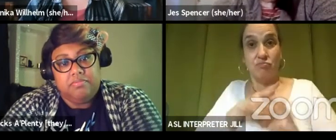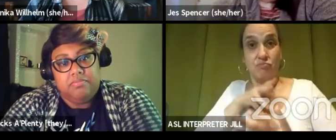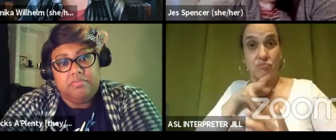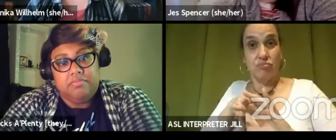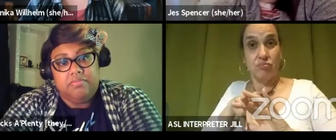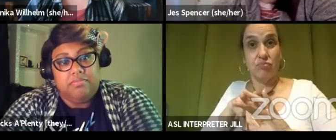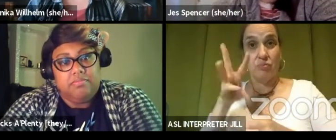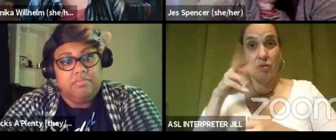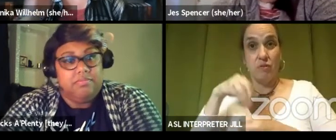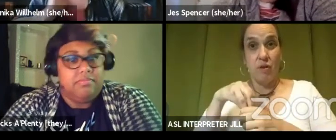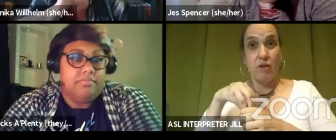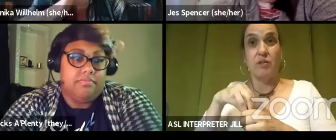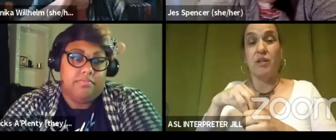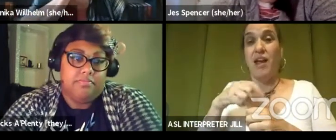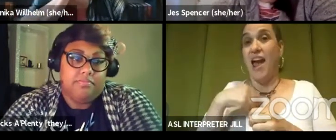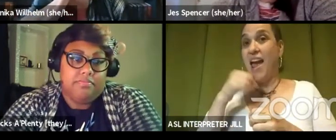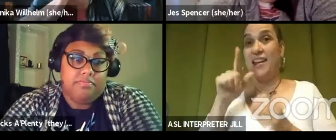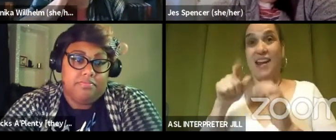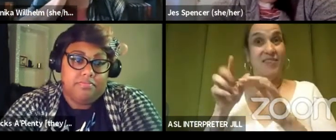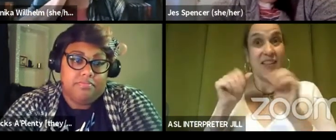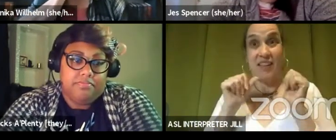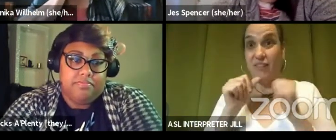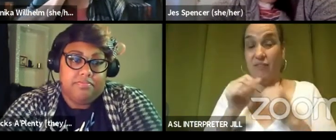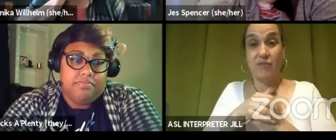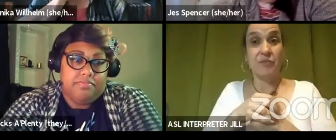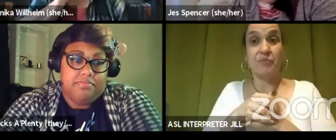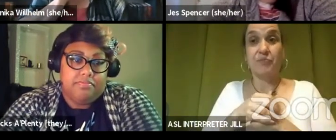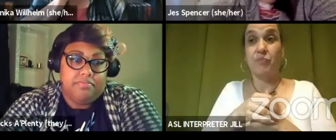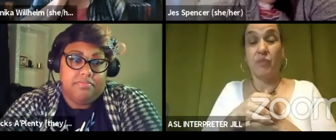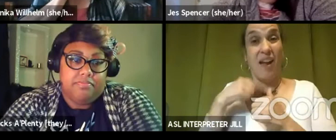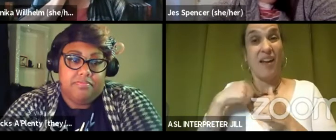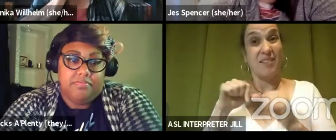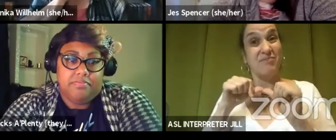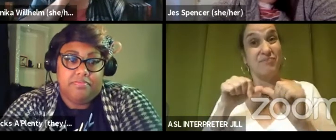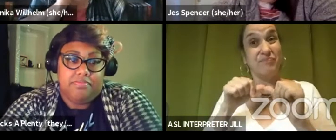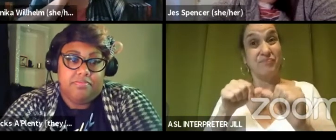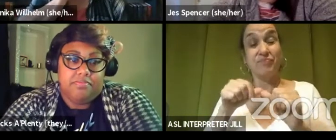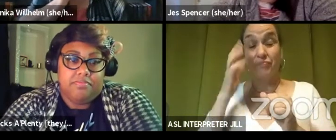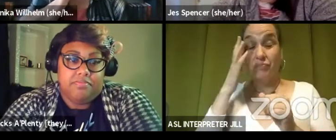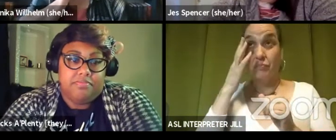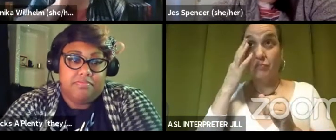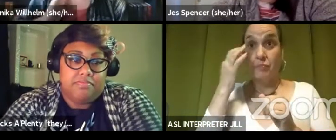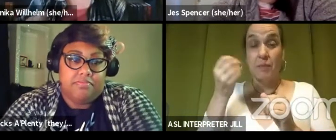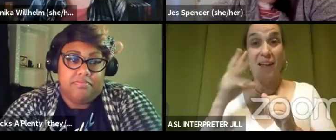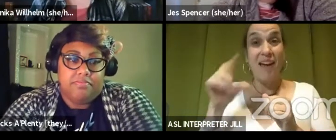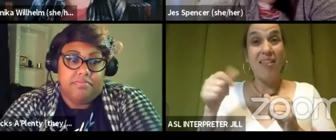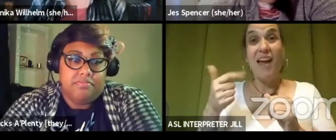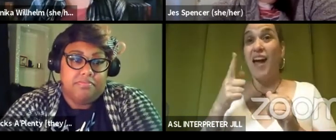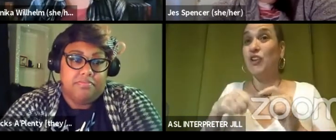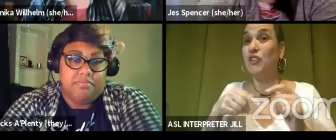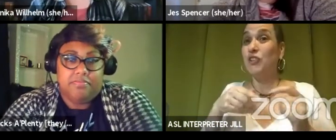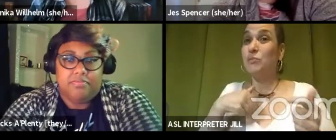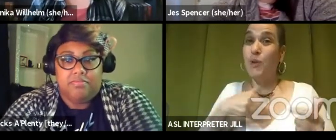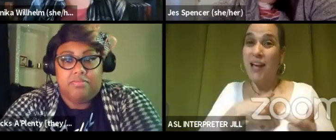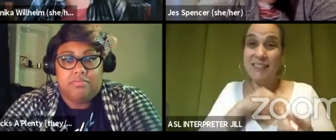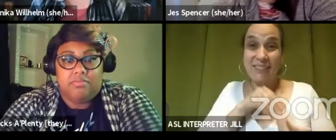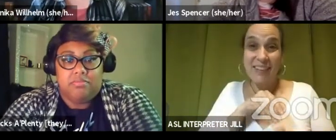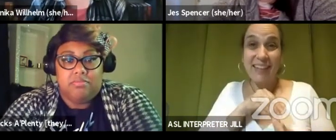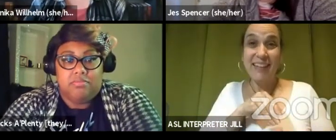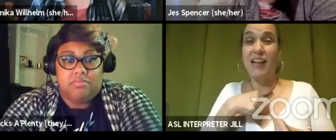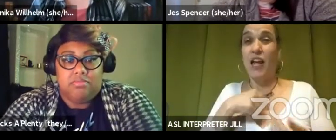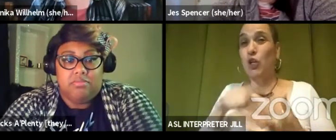leave, you know, and a lot of the other things I did, I couldn't, you know, breastfeed and I couldn't do all these other things.